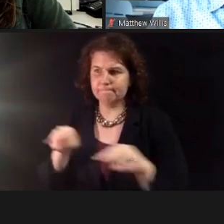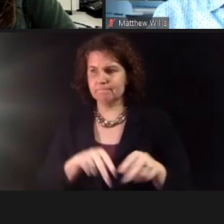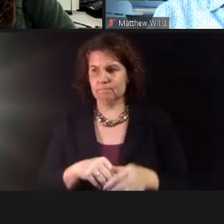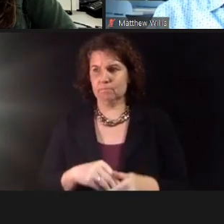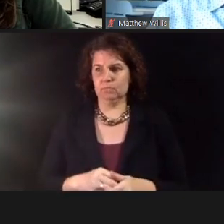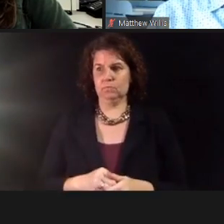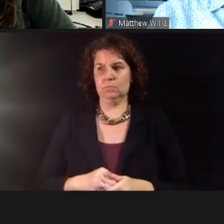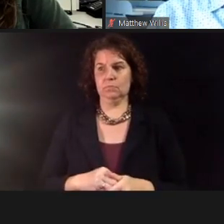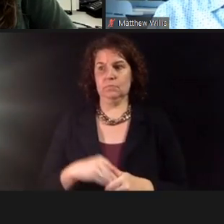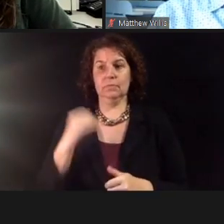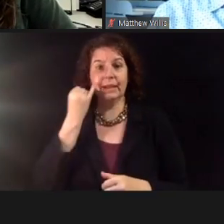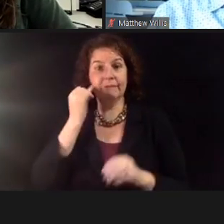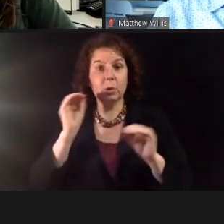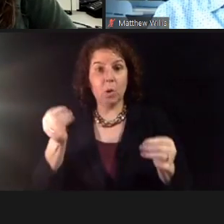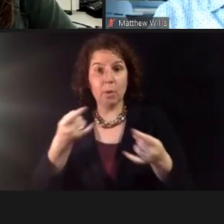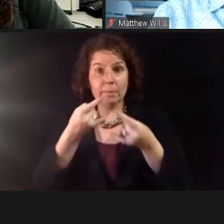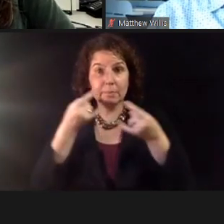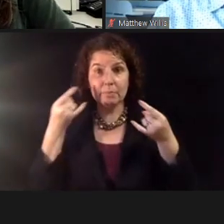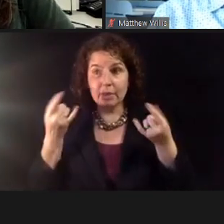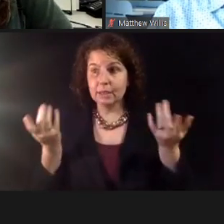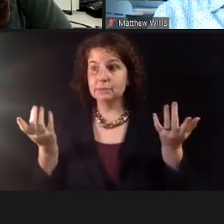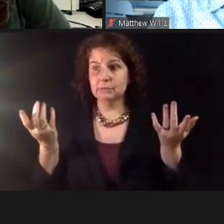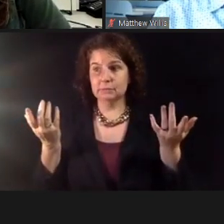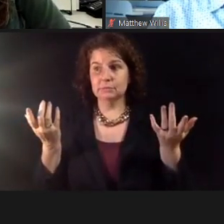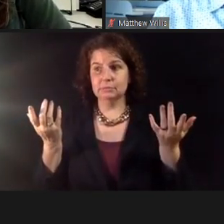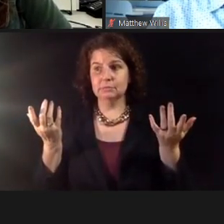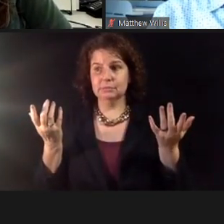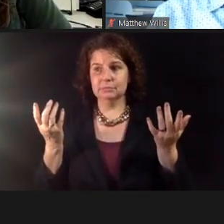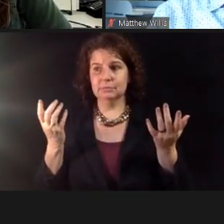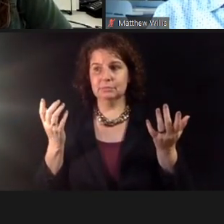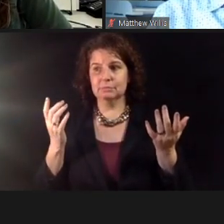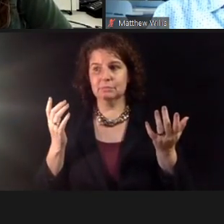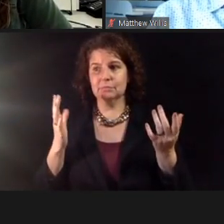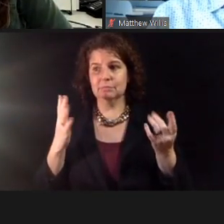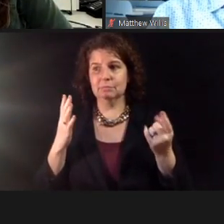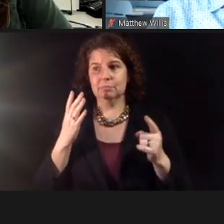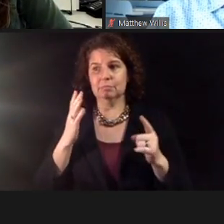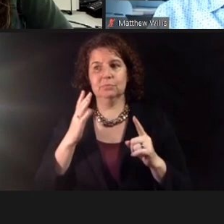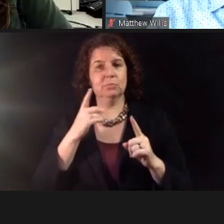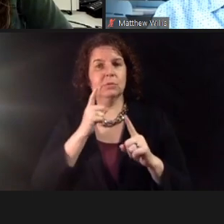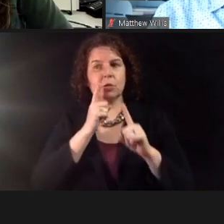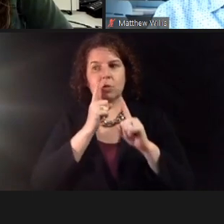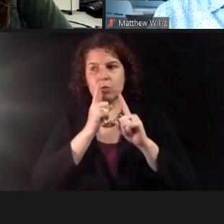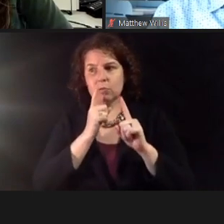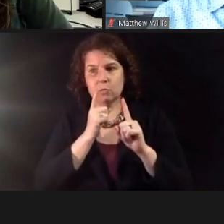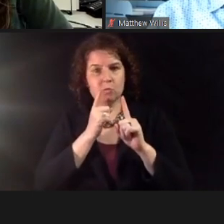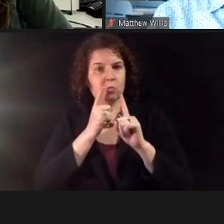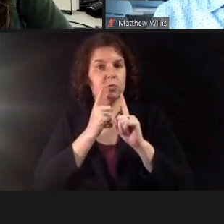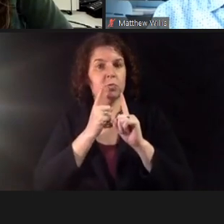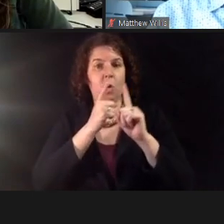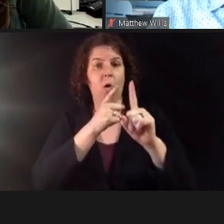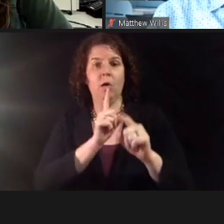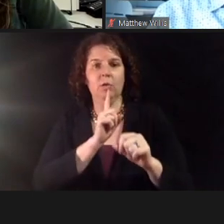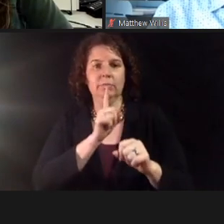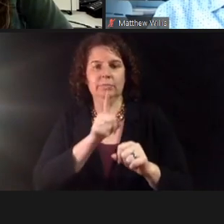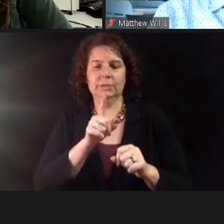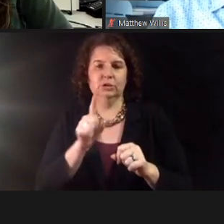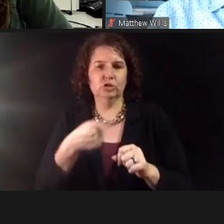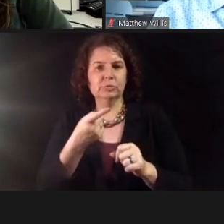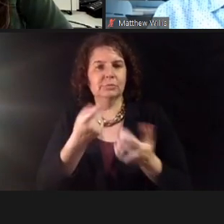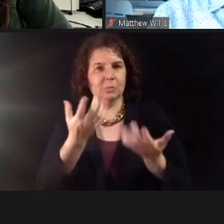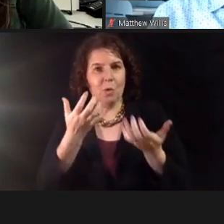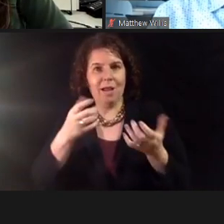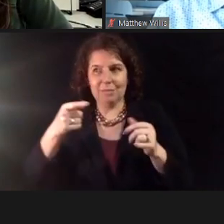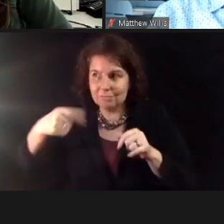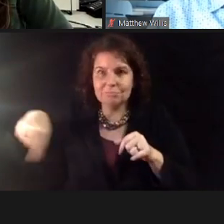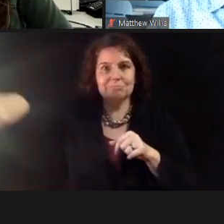think the uniform goal is compliance. I think I want to be clear about that. And I think we want to get people to comply